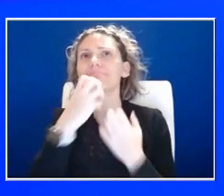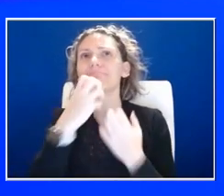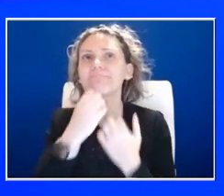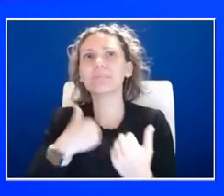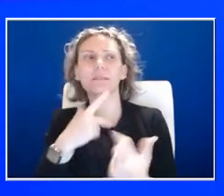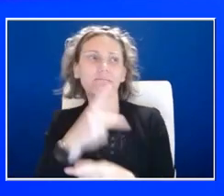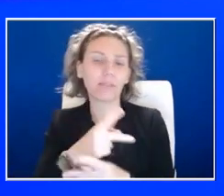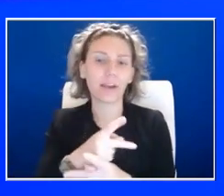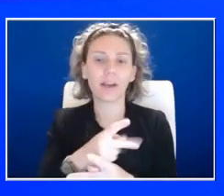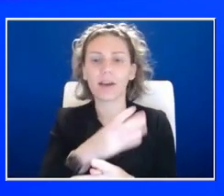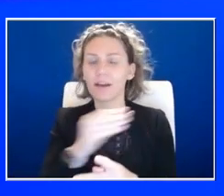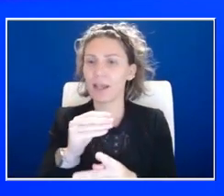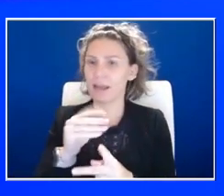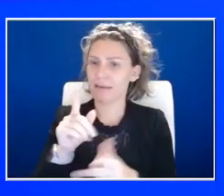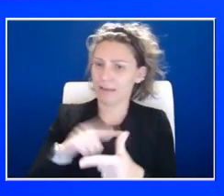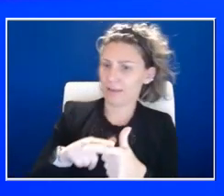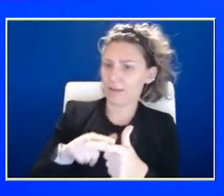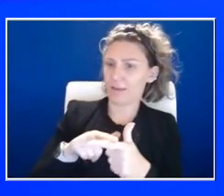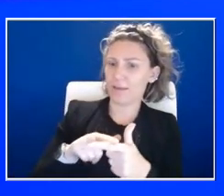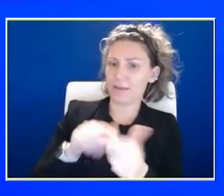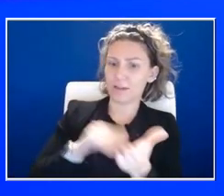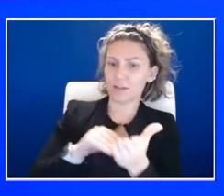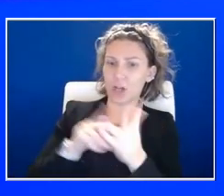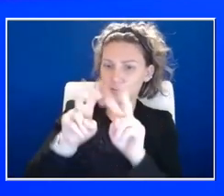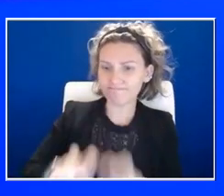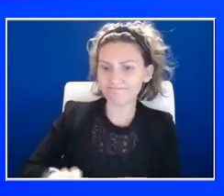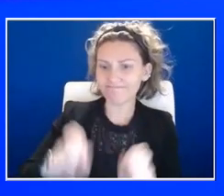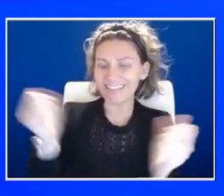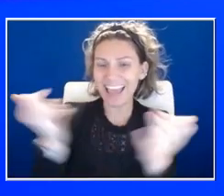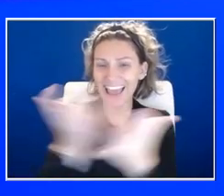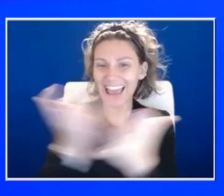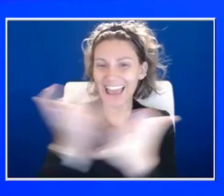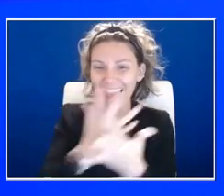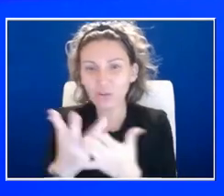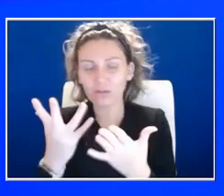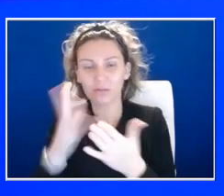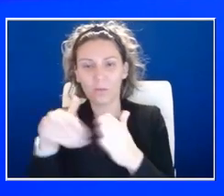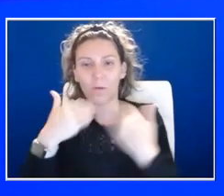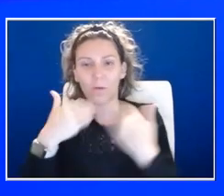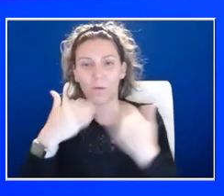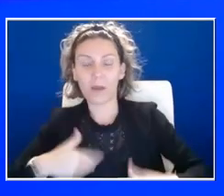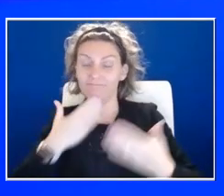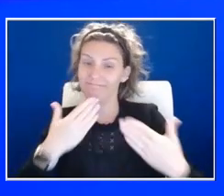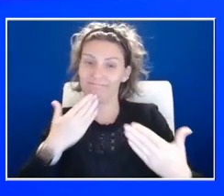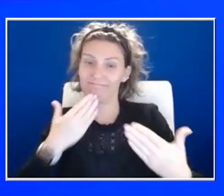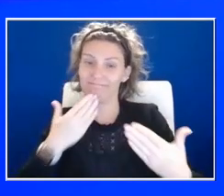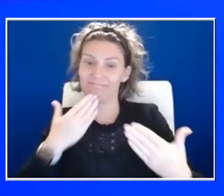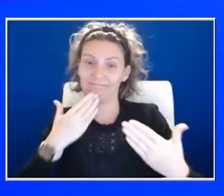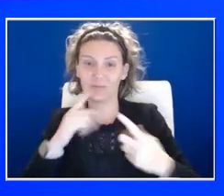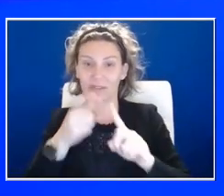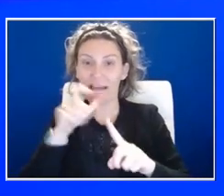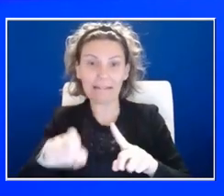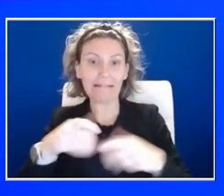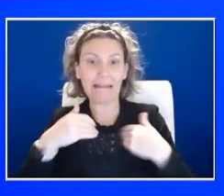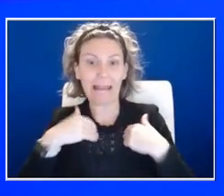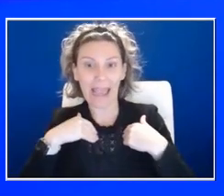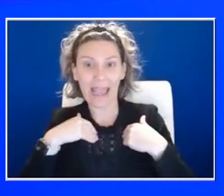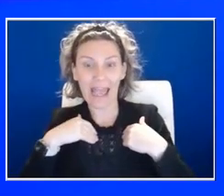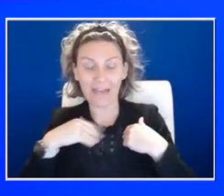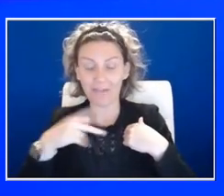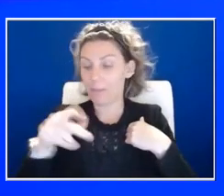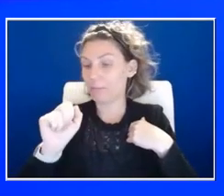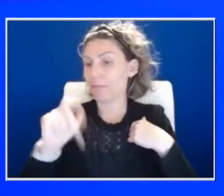whole being. And you know, I was grateful when I didn't have to have a pap smear anymore, and grateful when I didn't have to